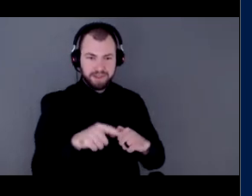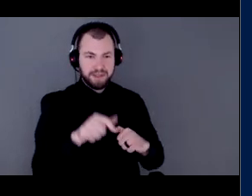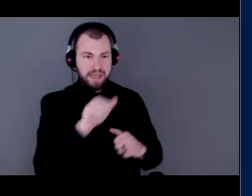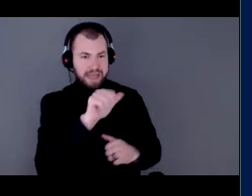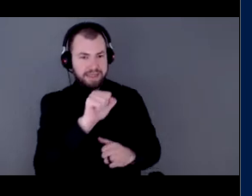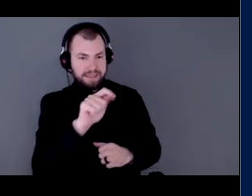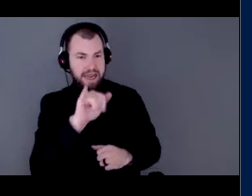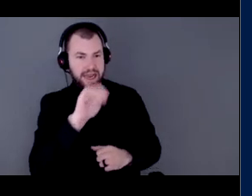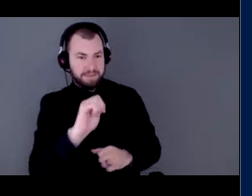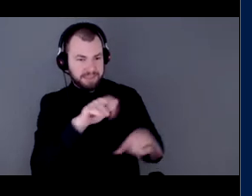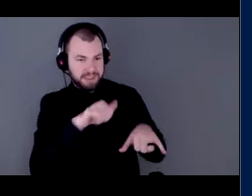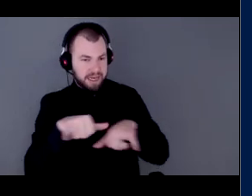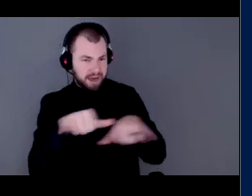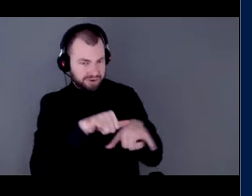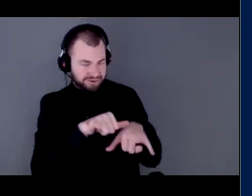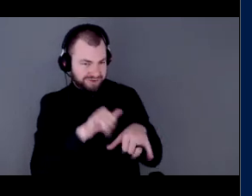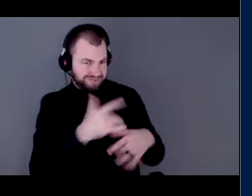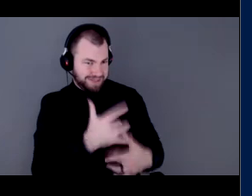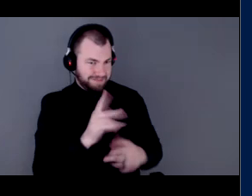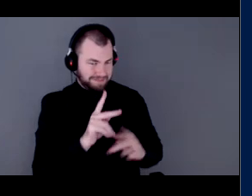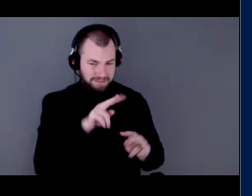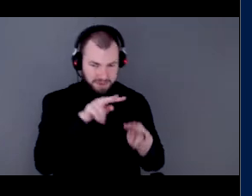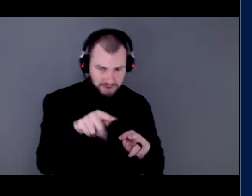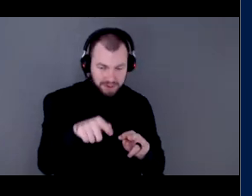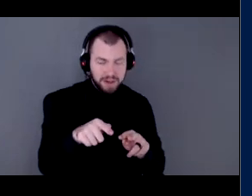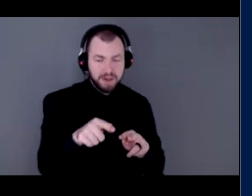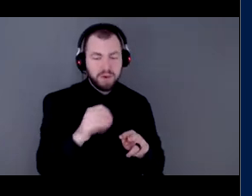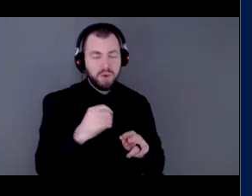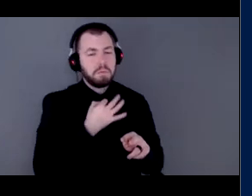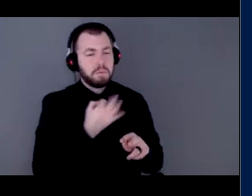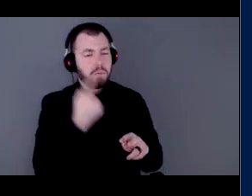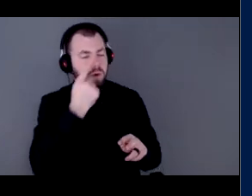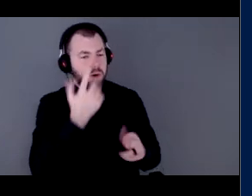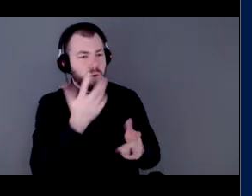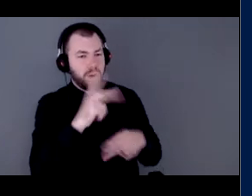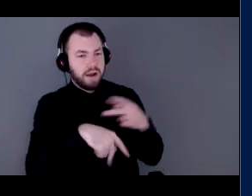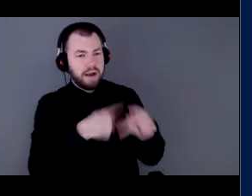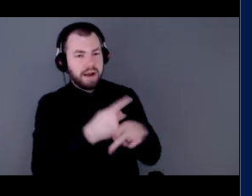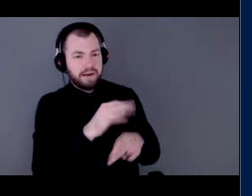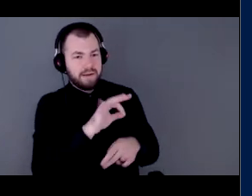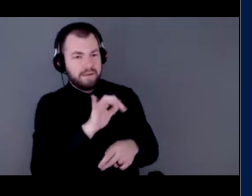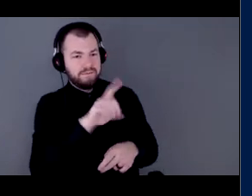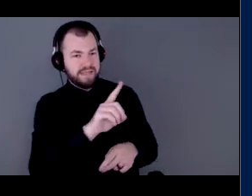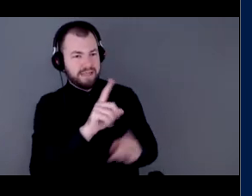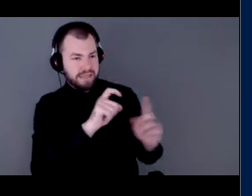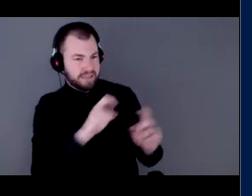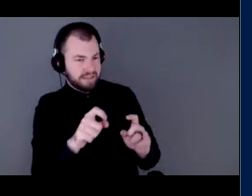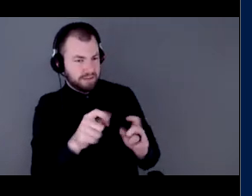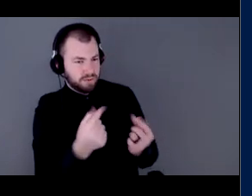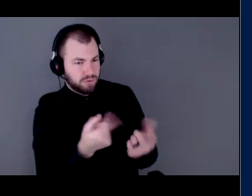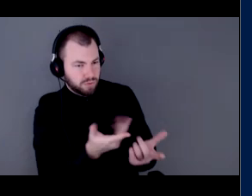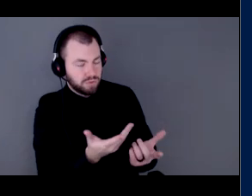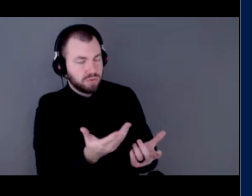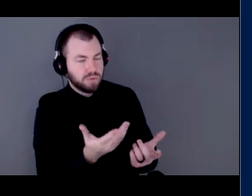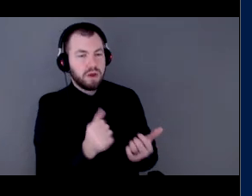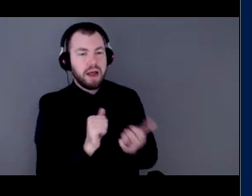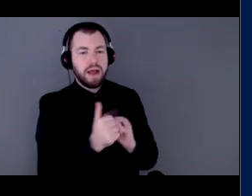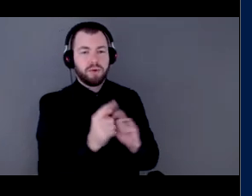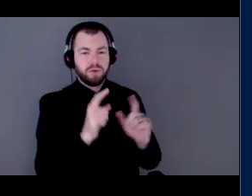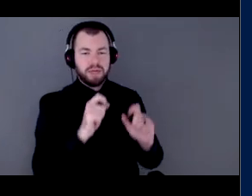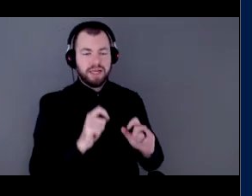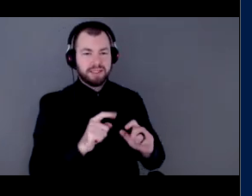people look at. And so I was wondering what kind of field testing you guys do and how you kind of test the like very